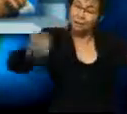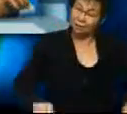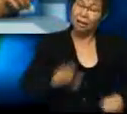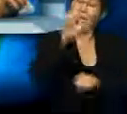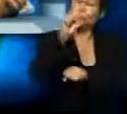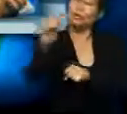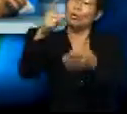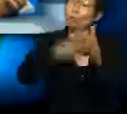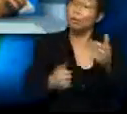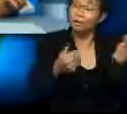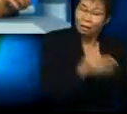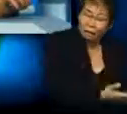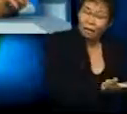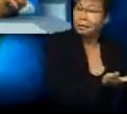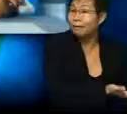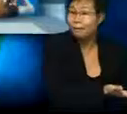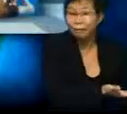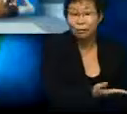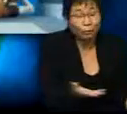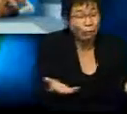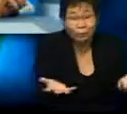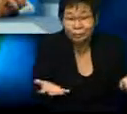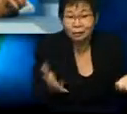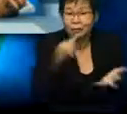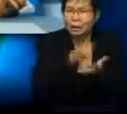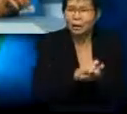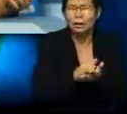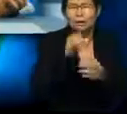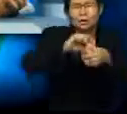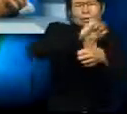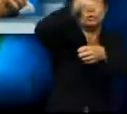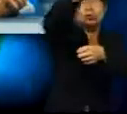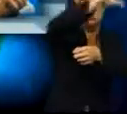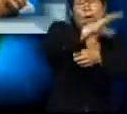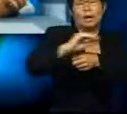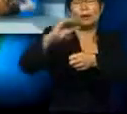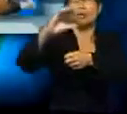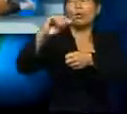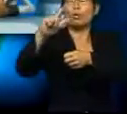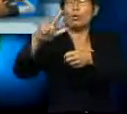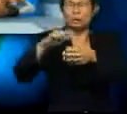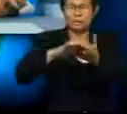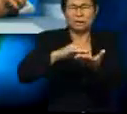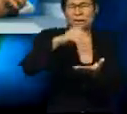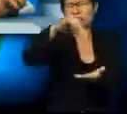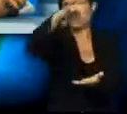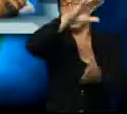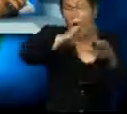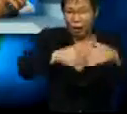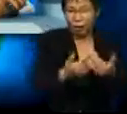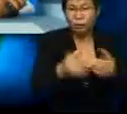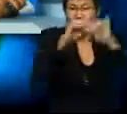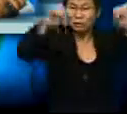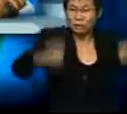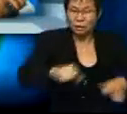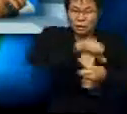what is left behind? Well, there's smoke and coal dust. And how does the